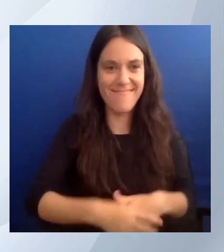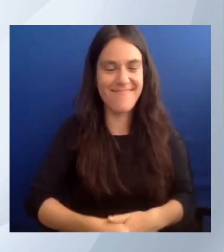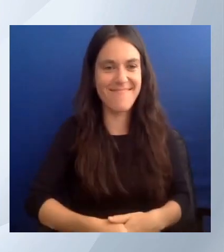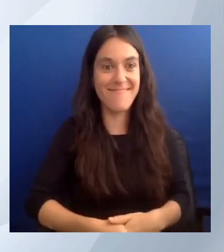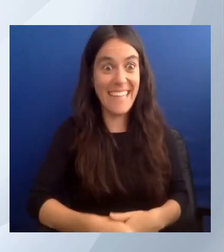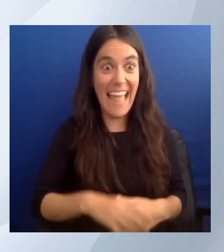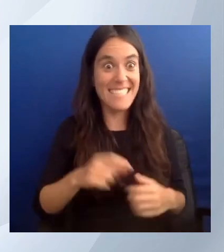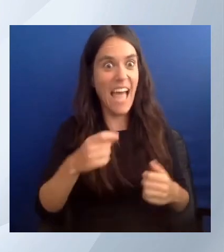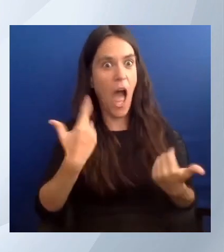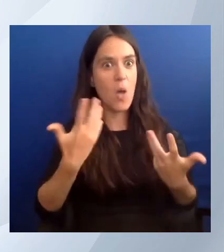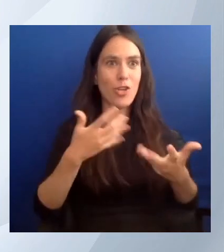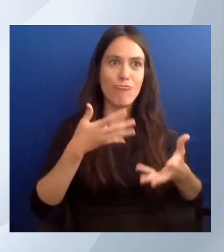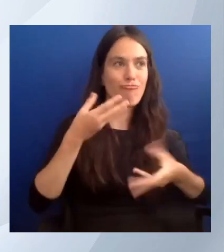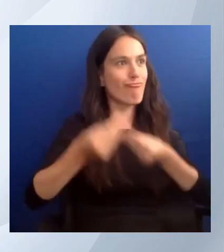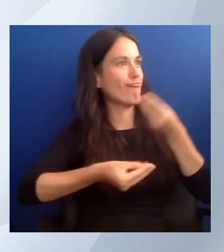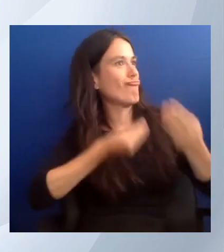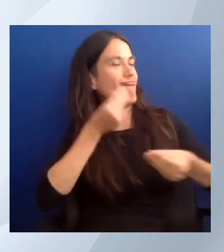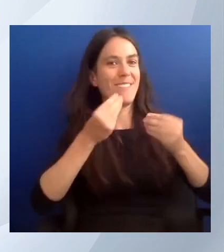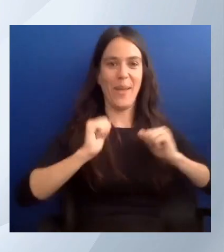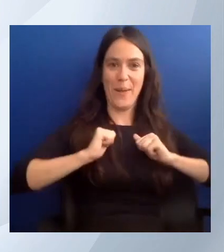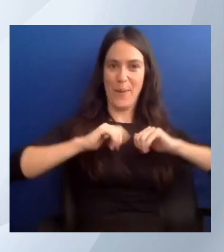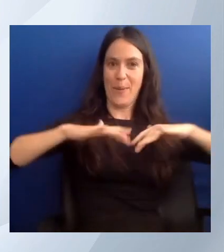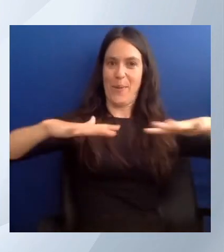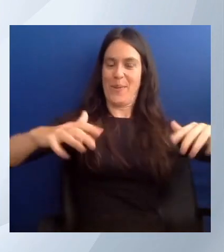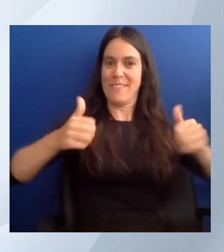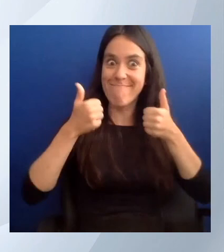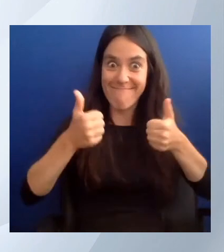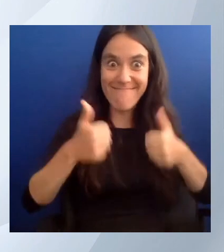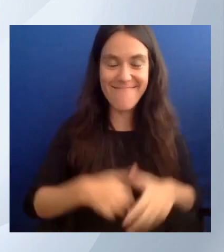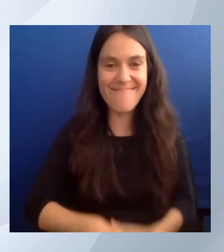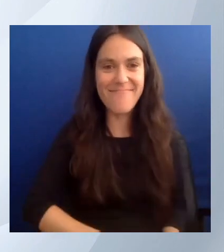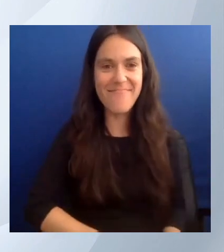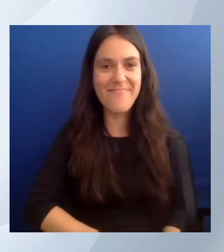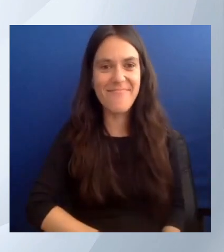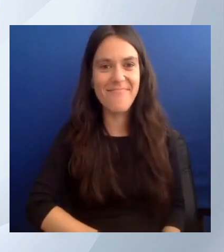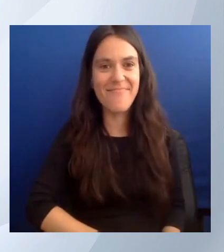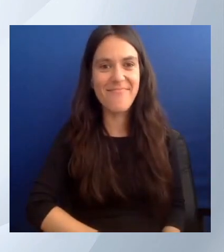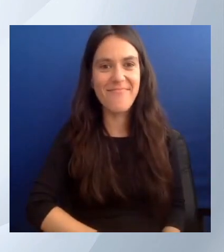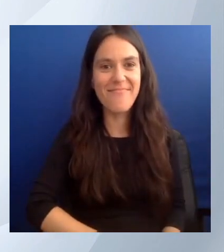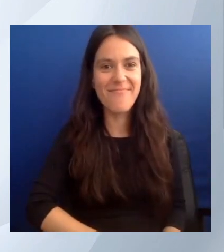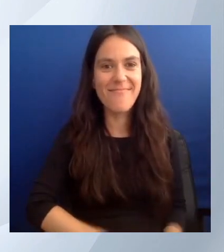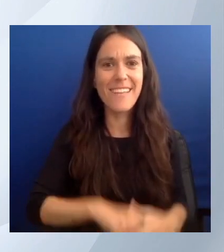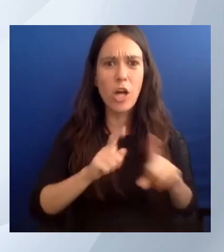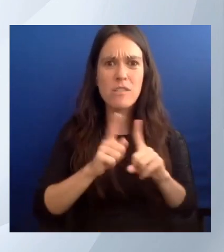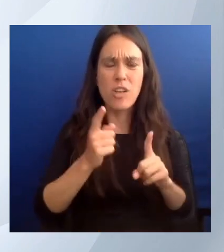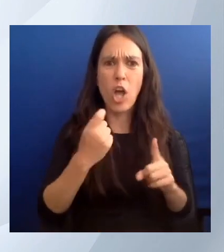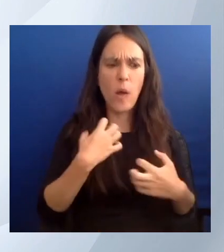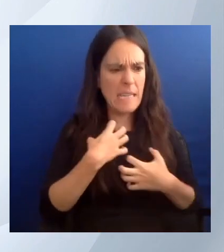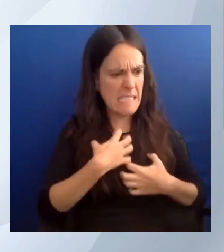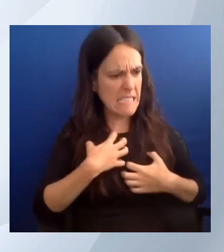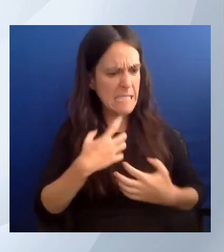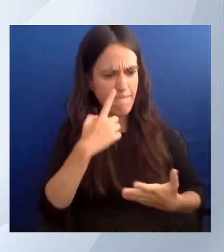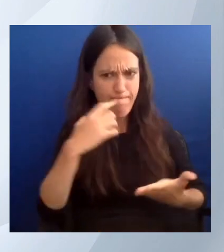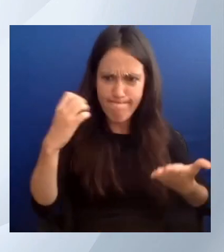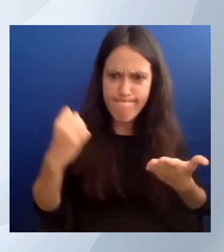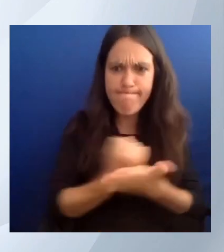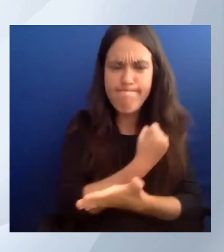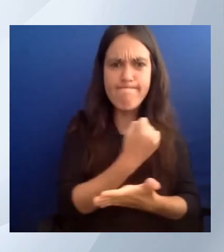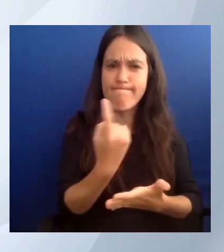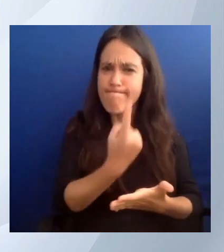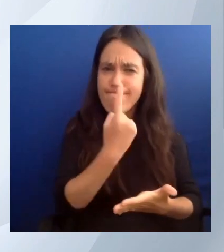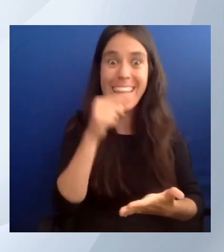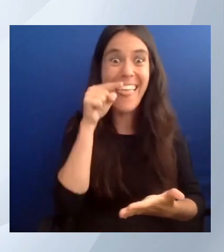It's really nice. Yes, I like it. Yeah. And sometimes like the little frustrations you have with some things or had with some things, they